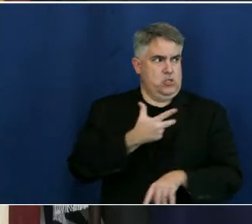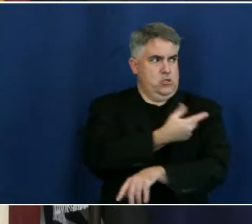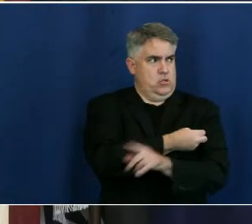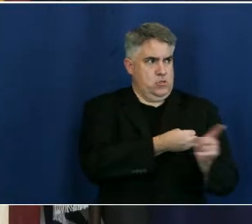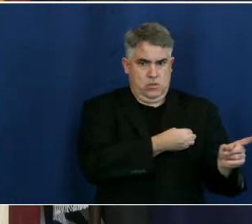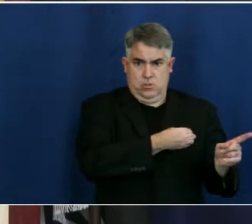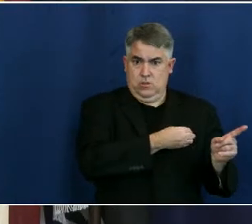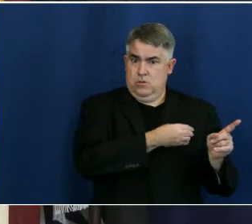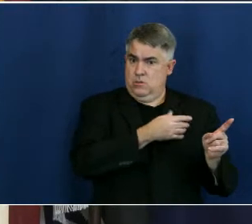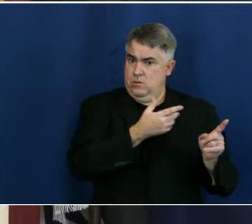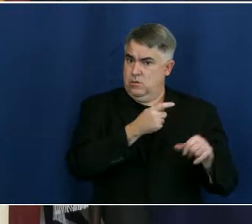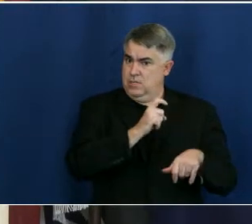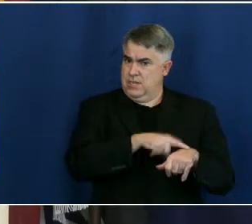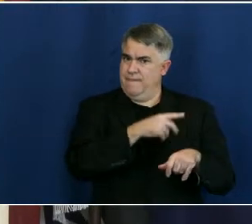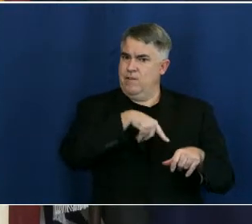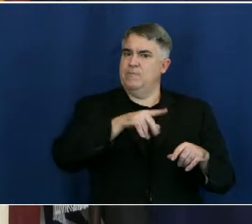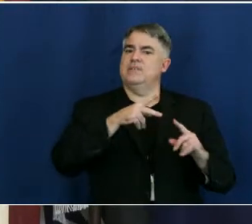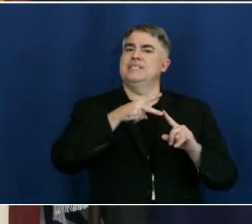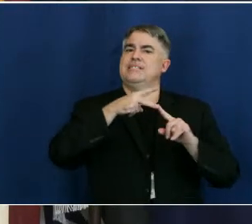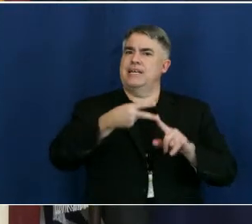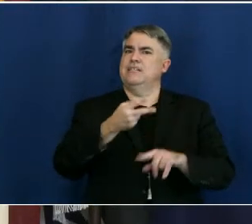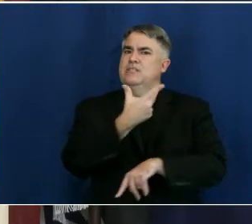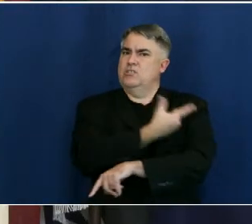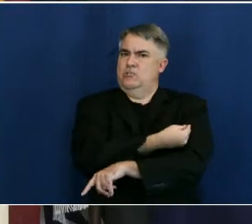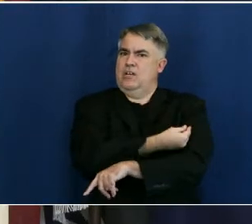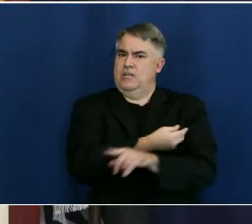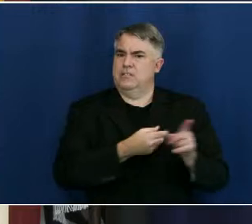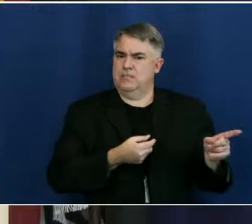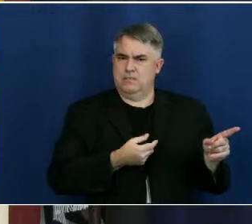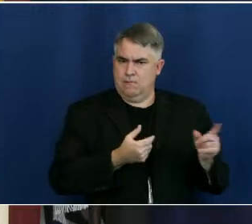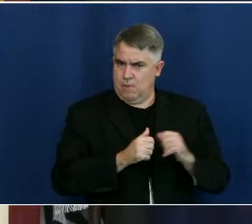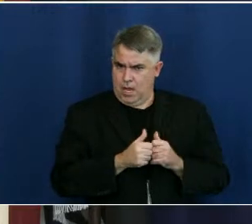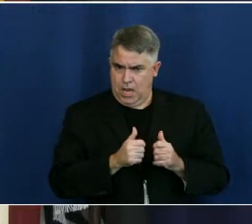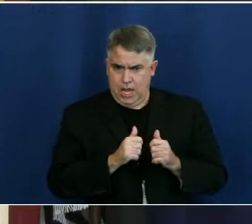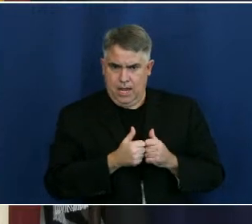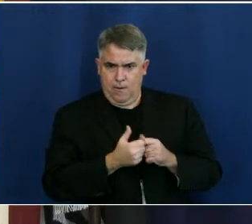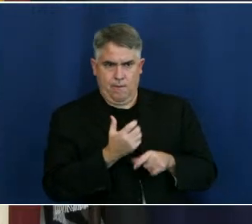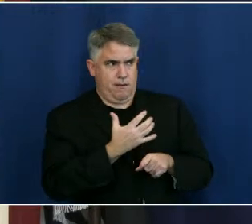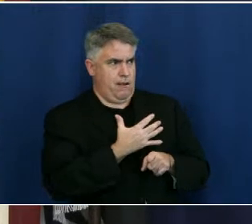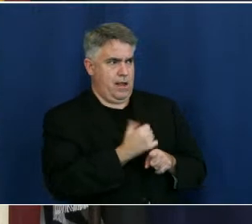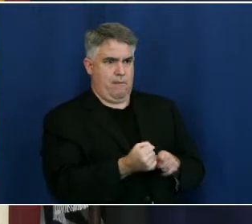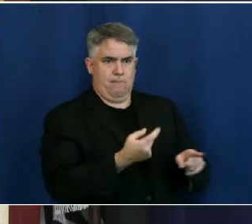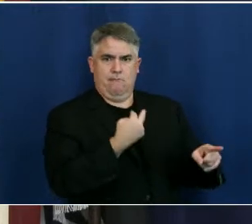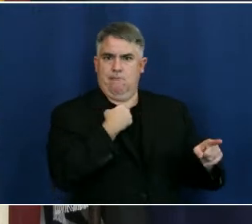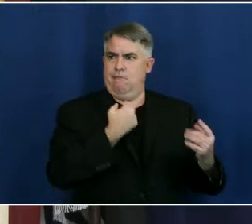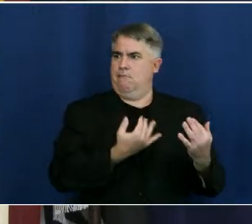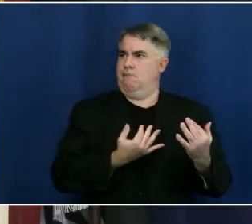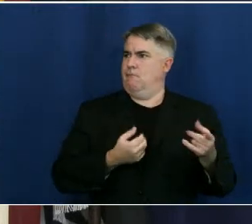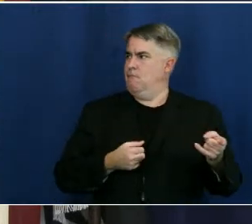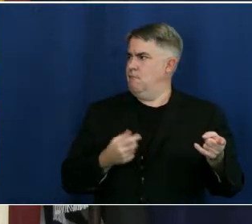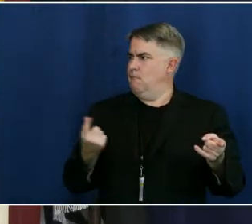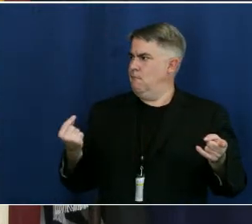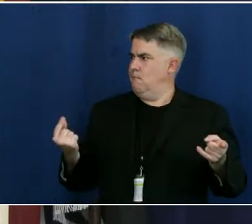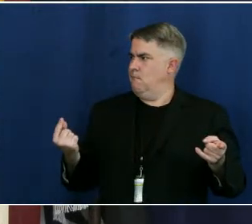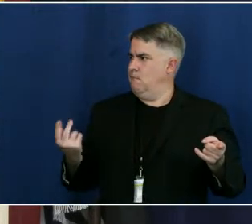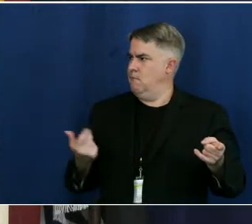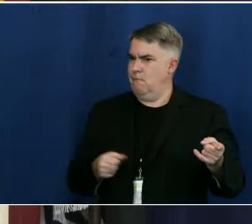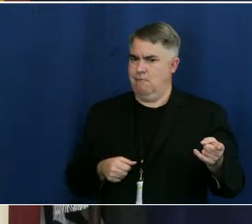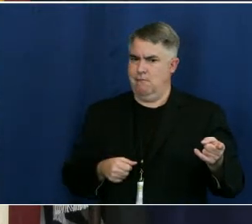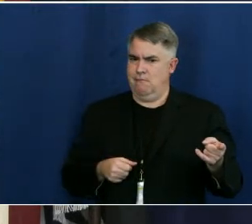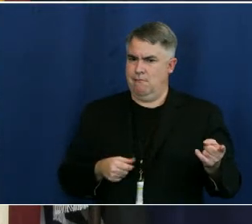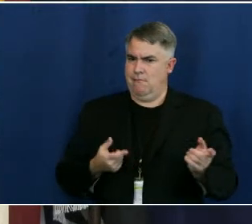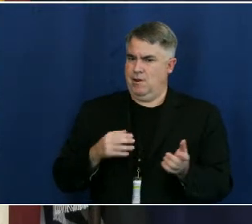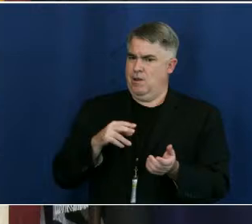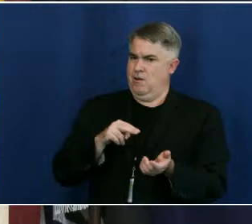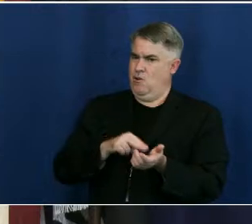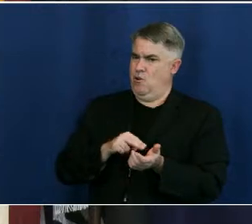of second doses required to be given in February. And so I wonder if as new doses, we're in this